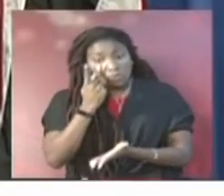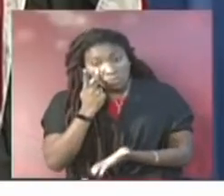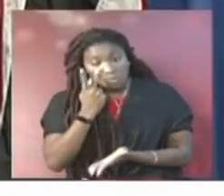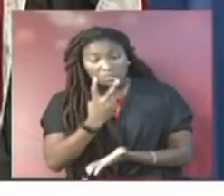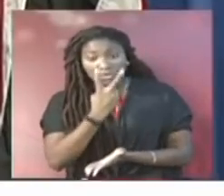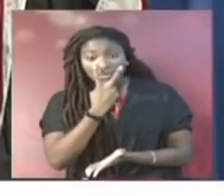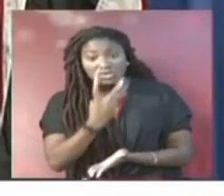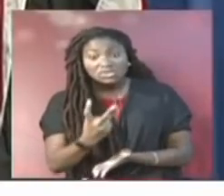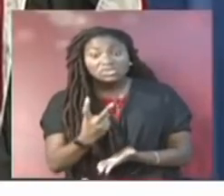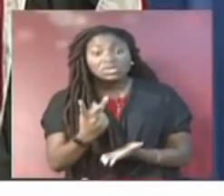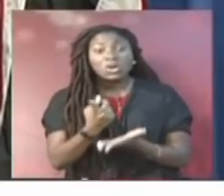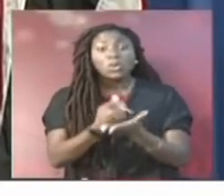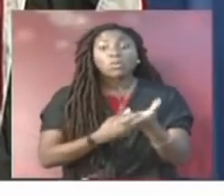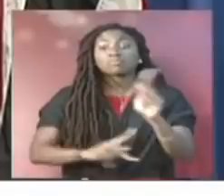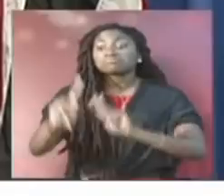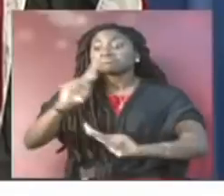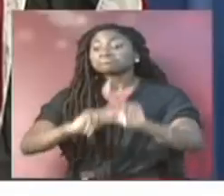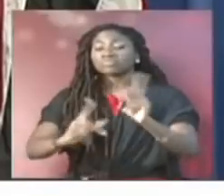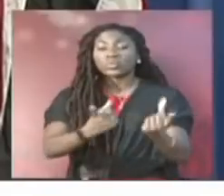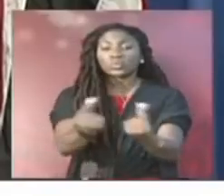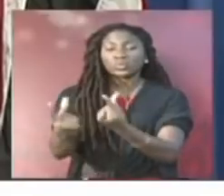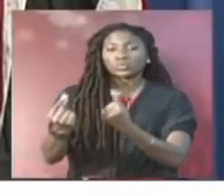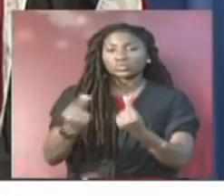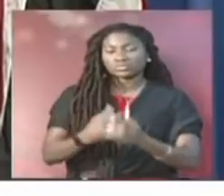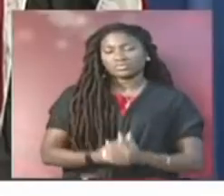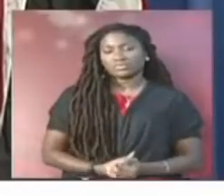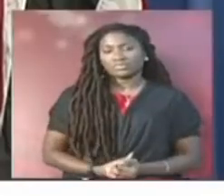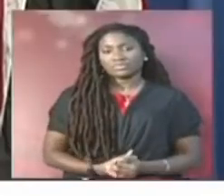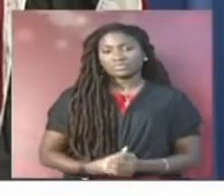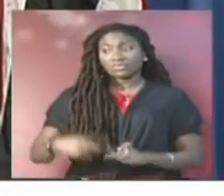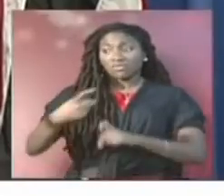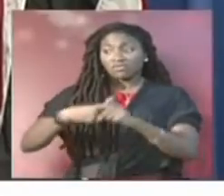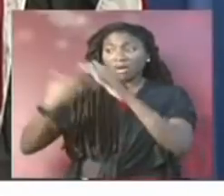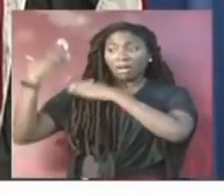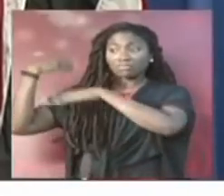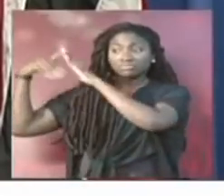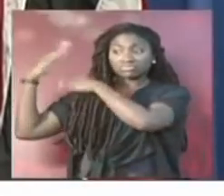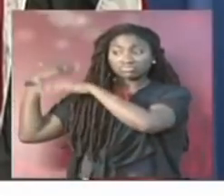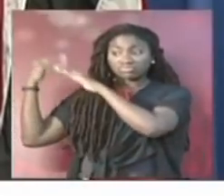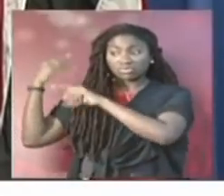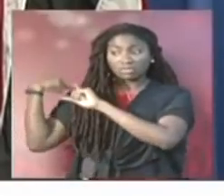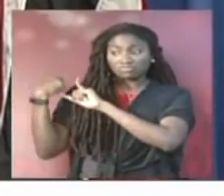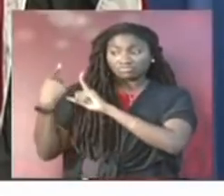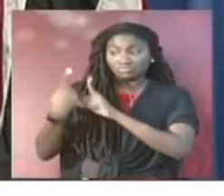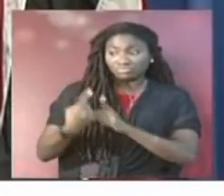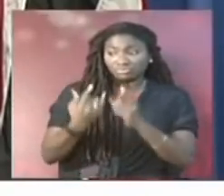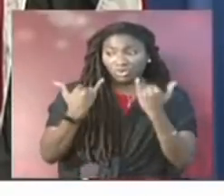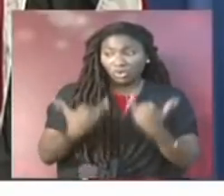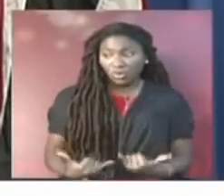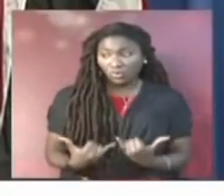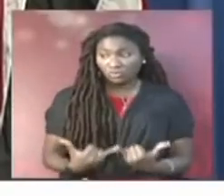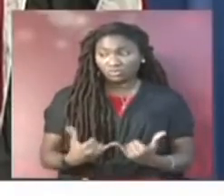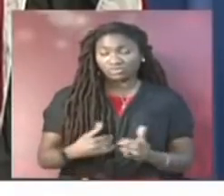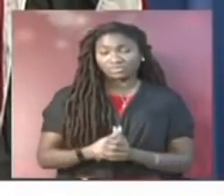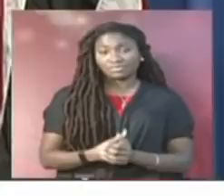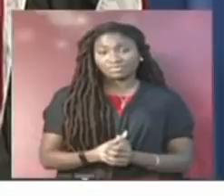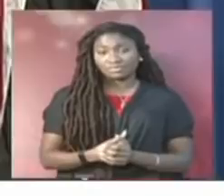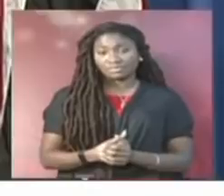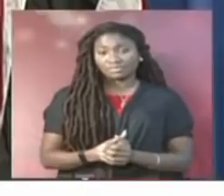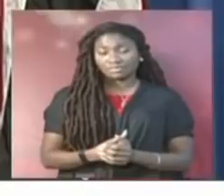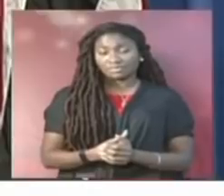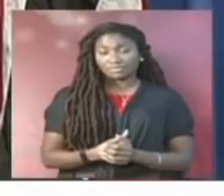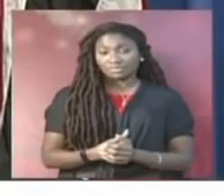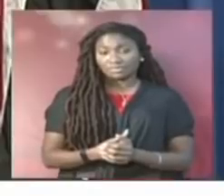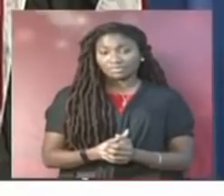From the very beginning, we've always maintained that success or failure in